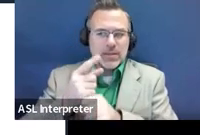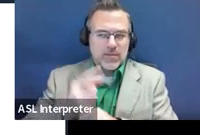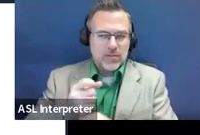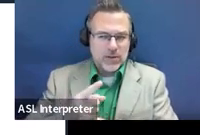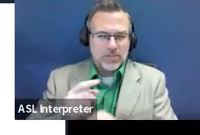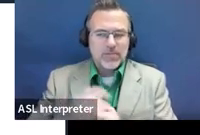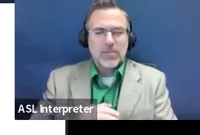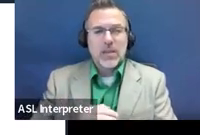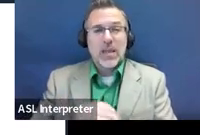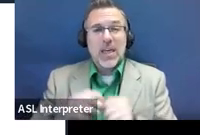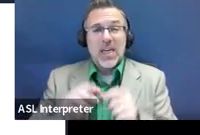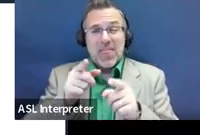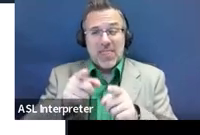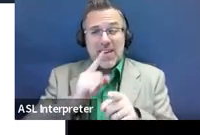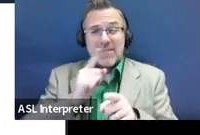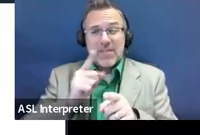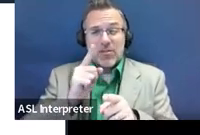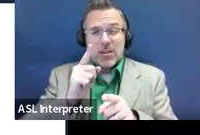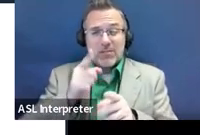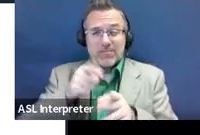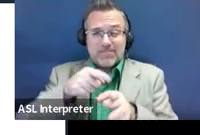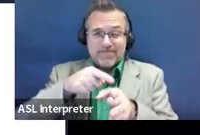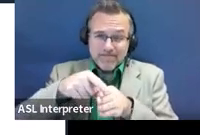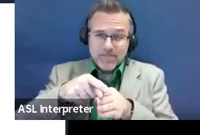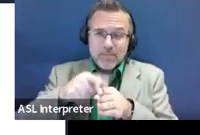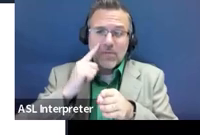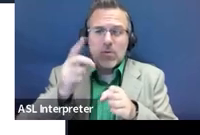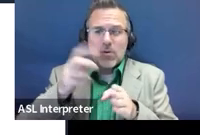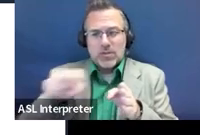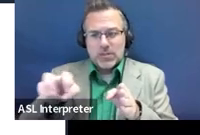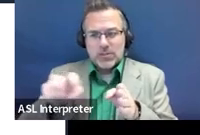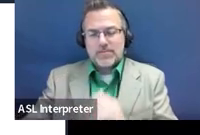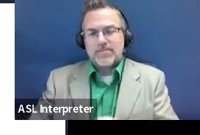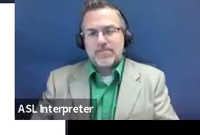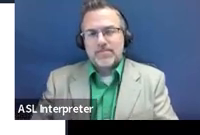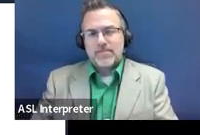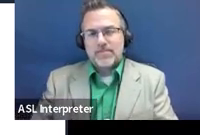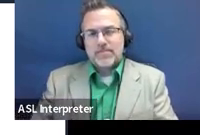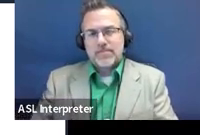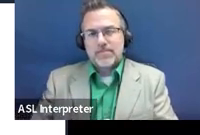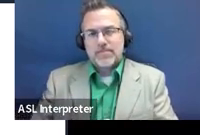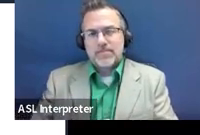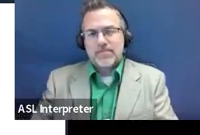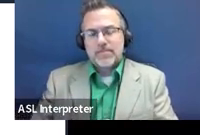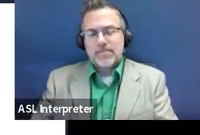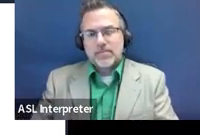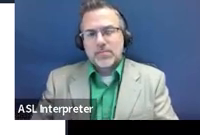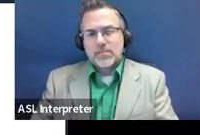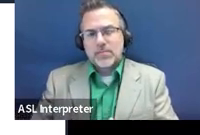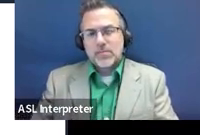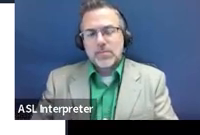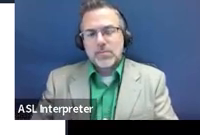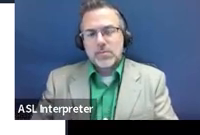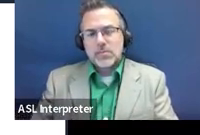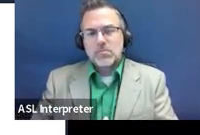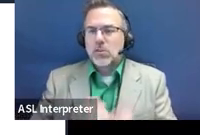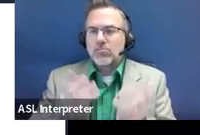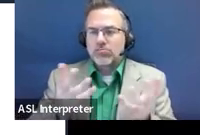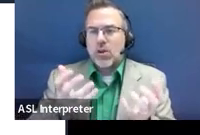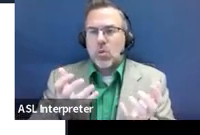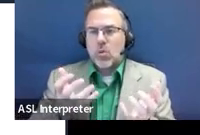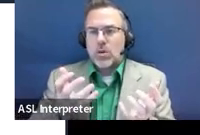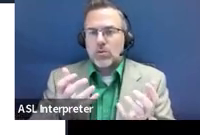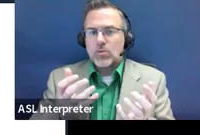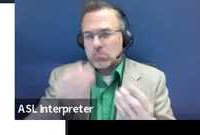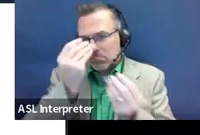very specific to transition because we look at these pieces when we look at transition plans. So I just wanted to make sure to